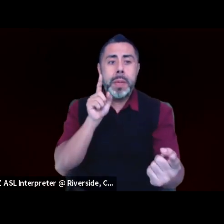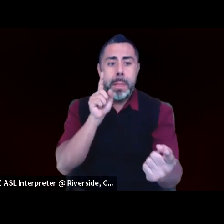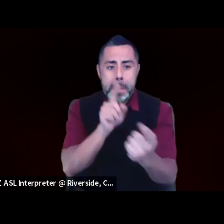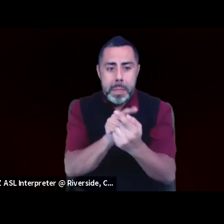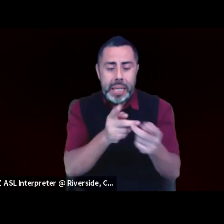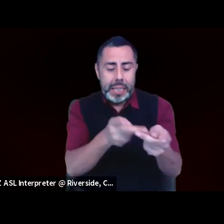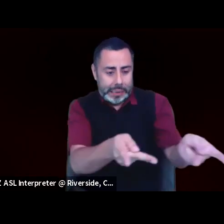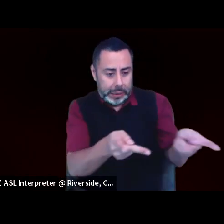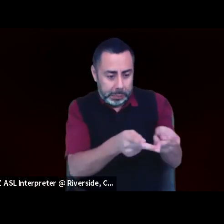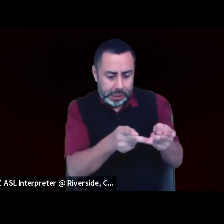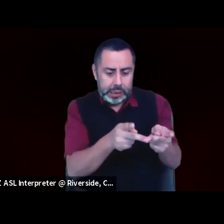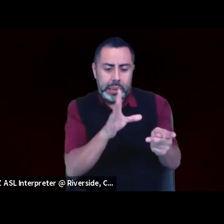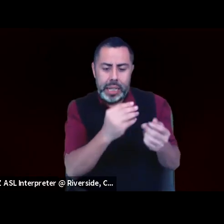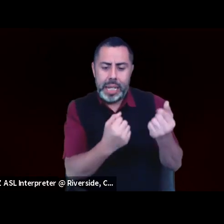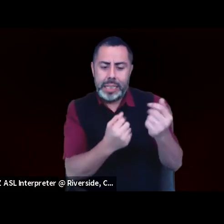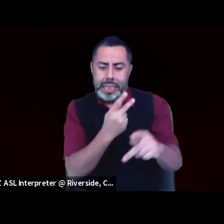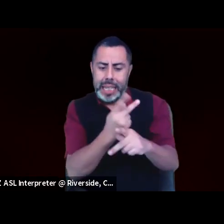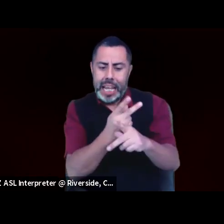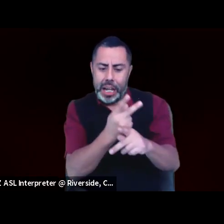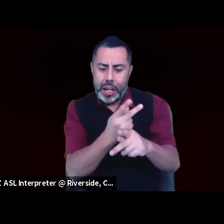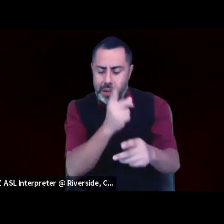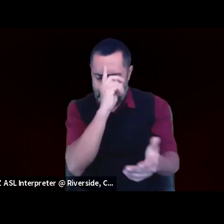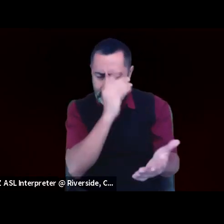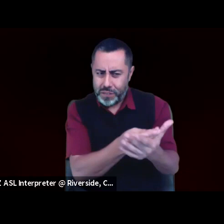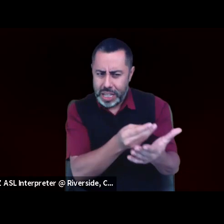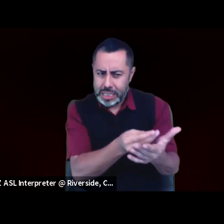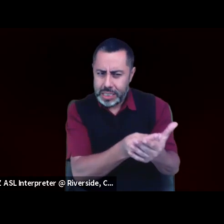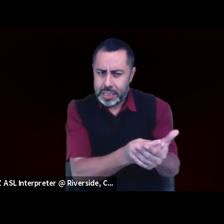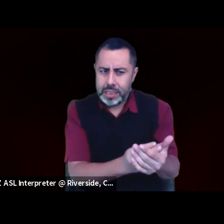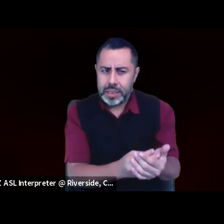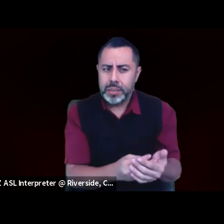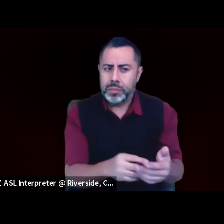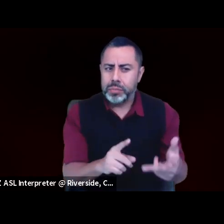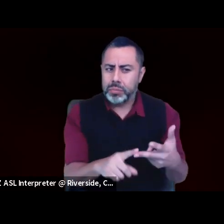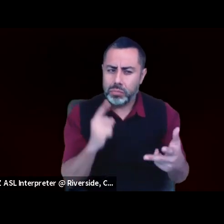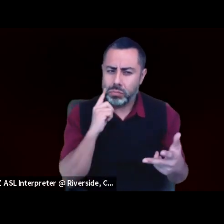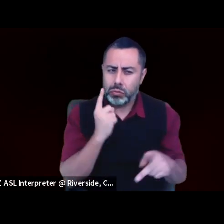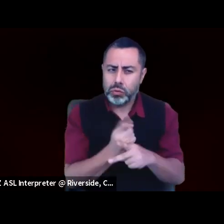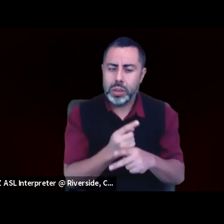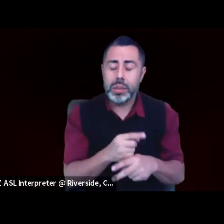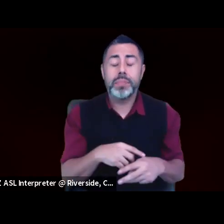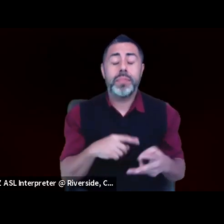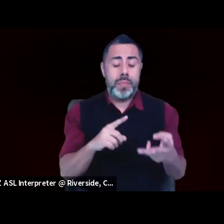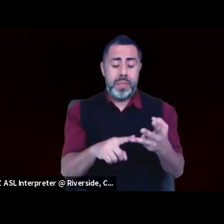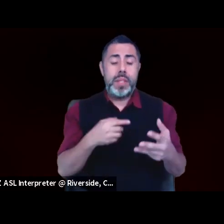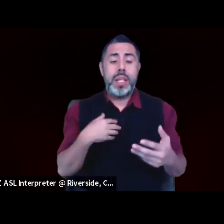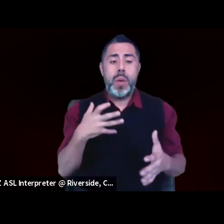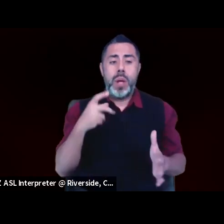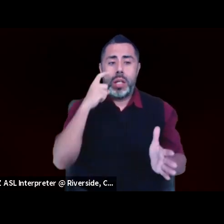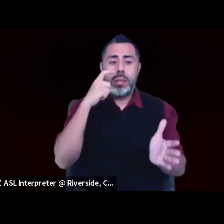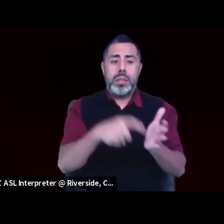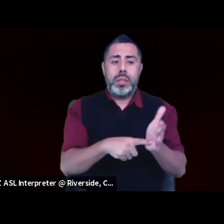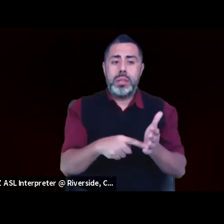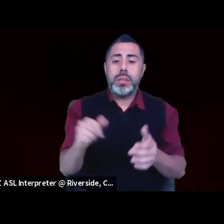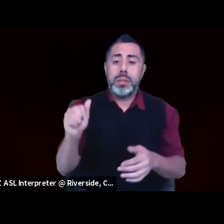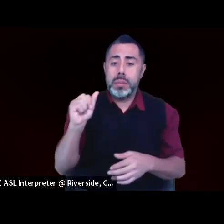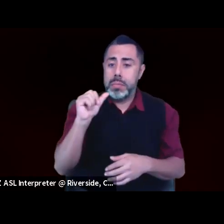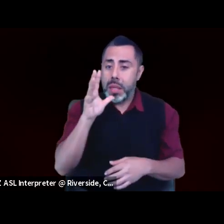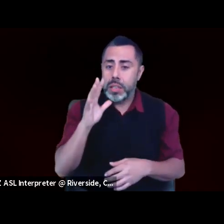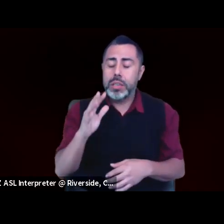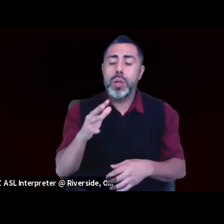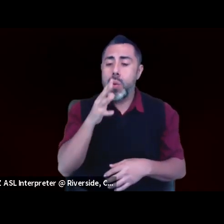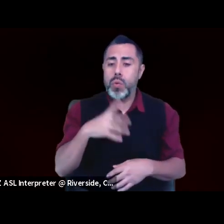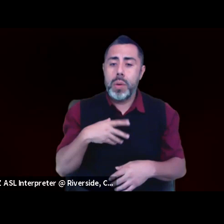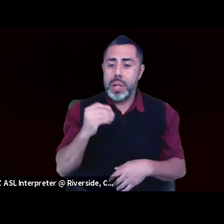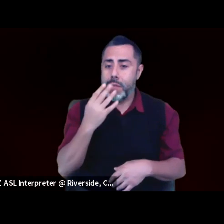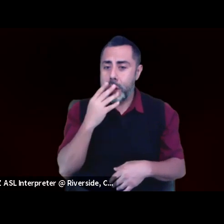funds. I would say that I want to acknowledge the women of color and the leaders of color who have long advocated for caregiver supportive